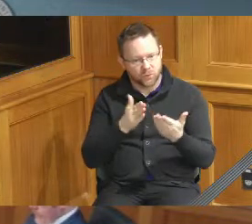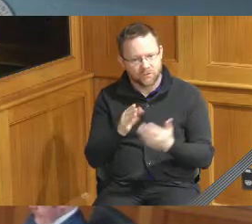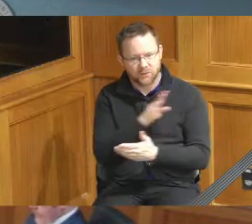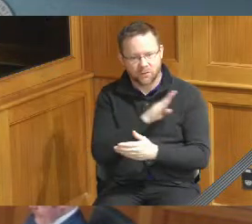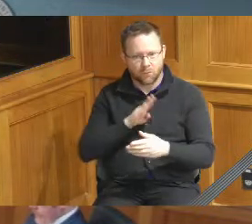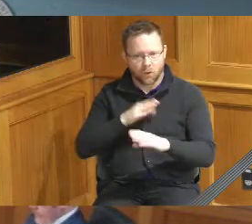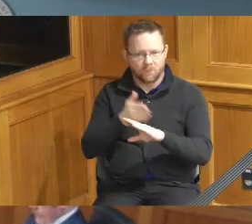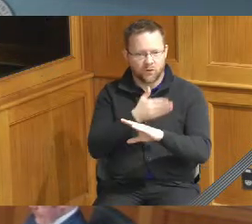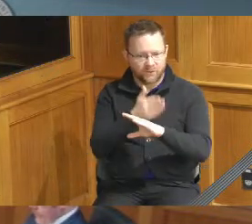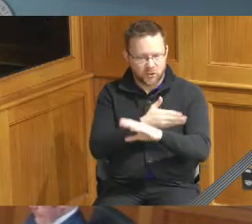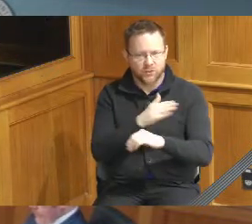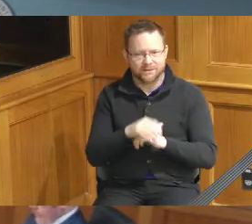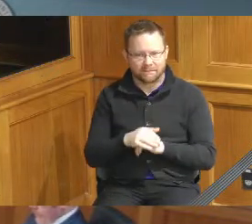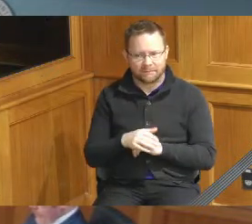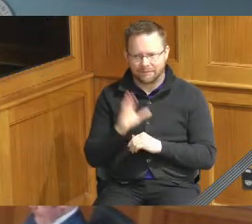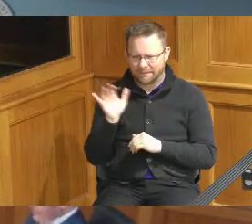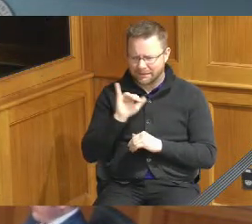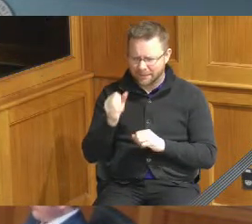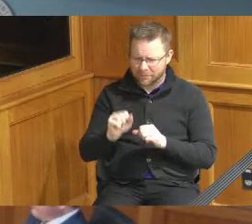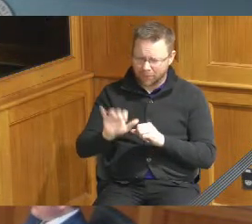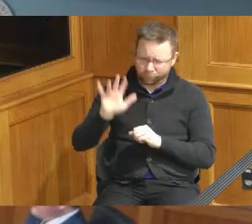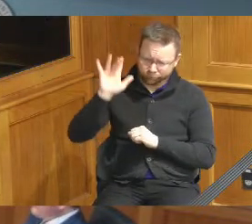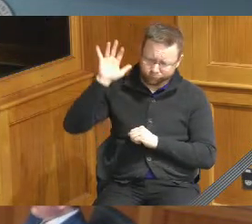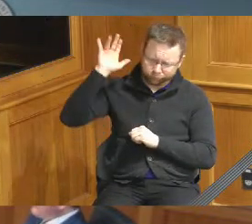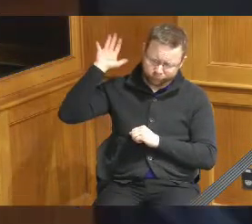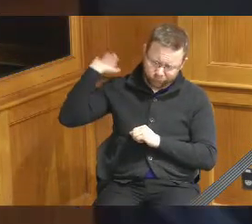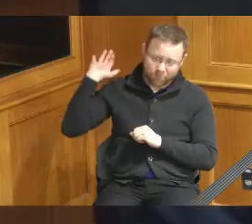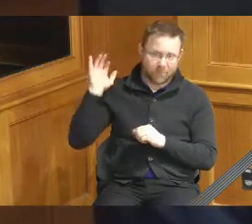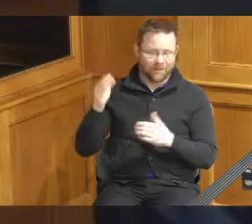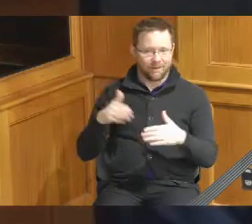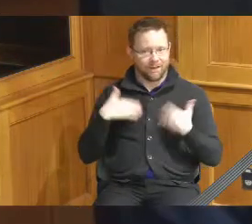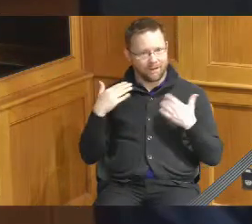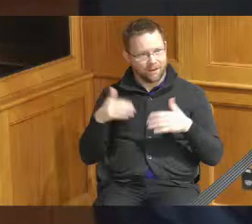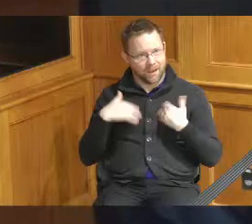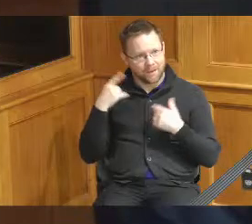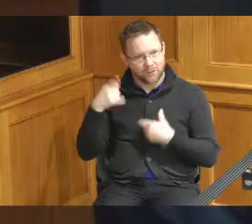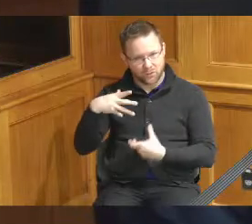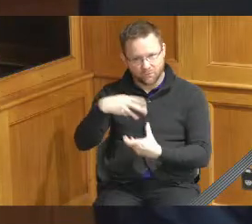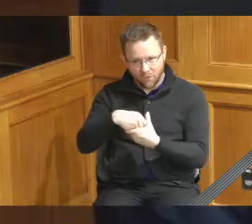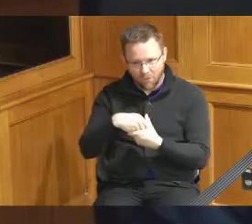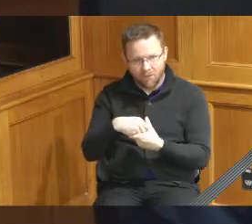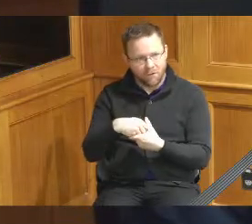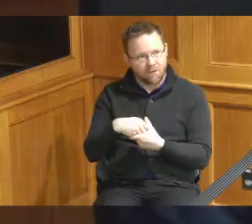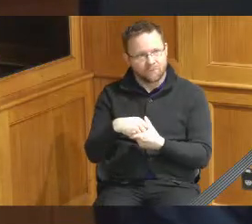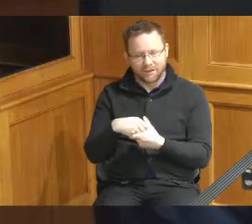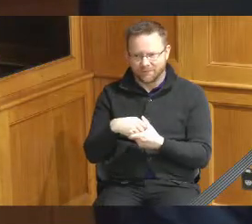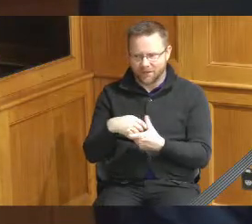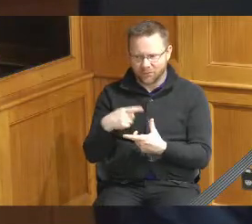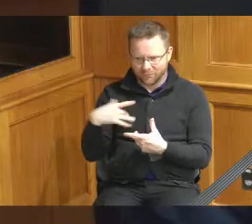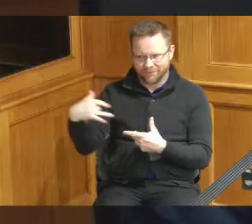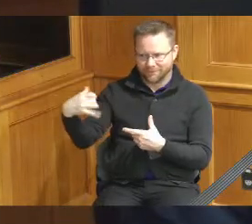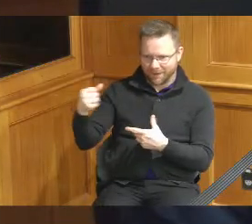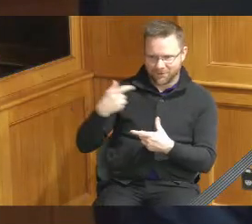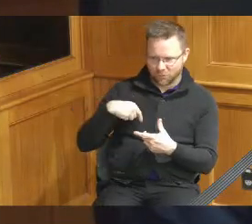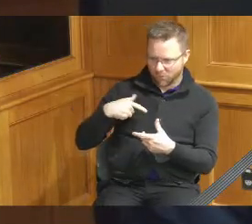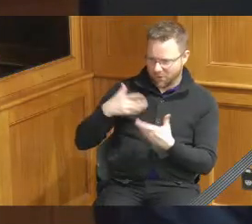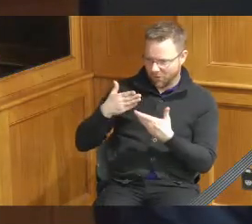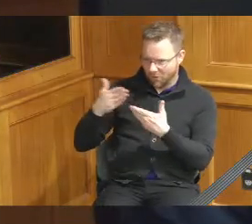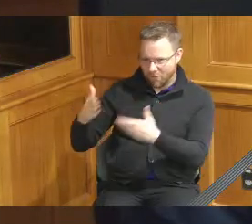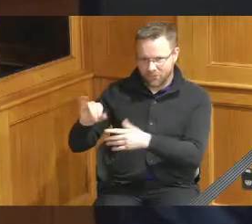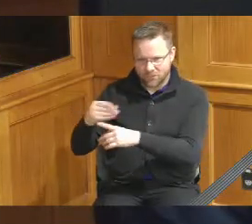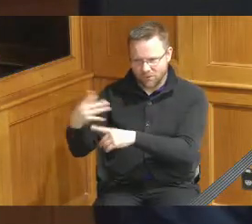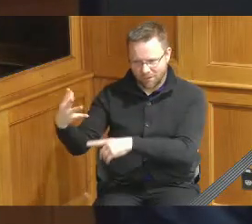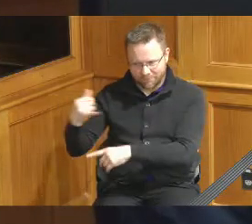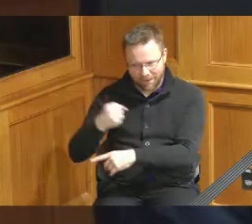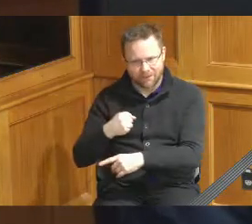of Revisions. That seems like a million years ago now, but so glad that you were in a position to say yes when we offered